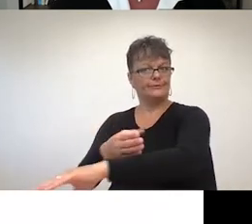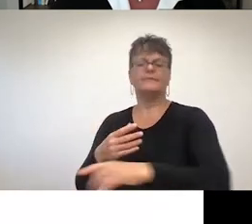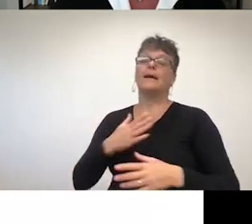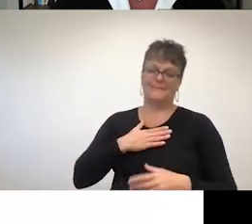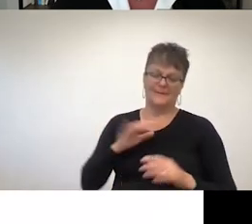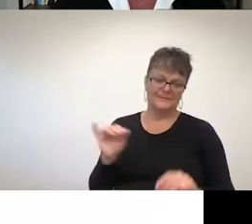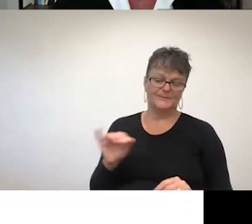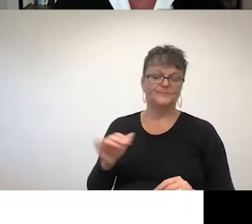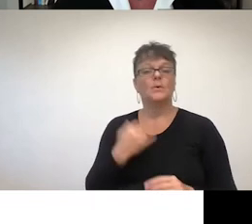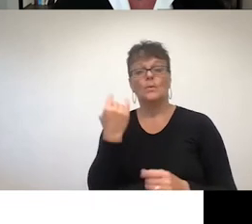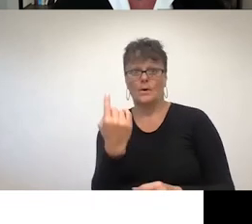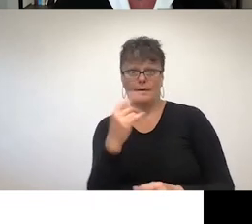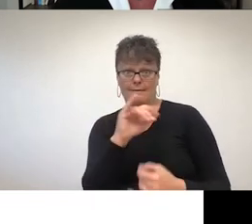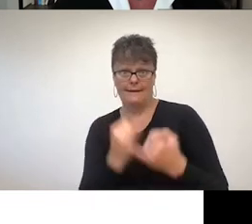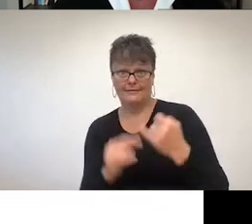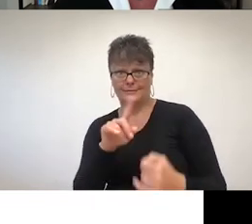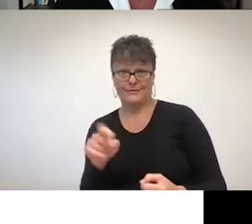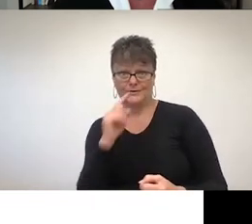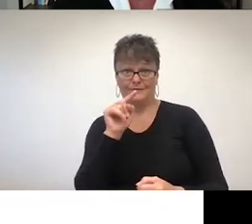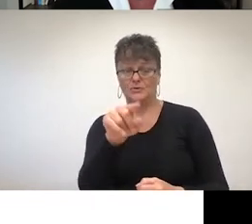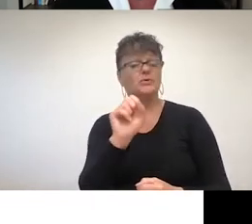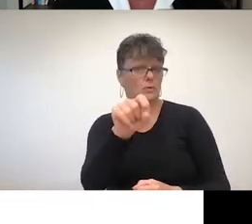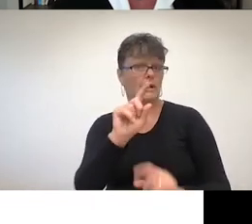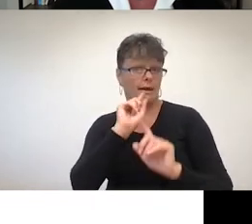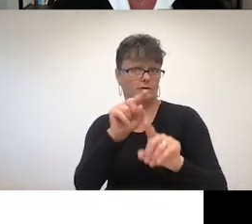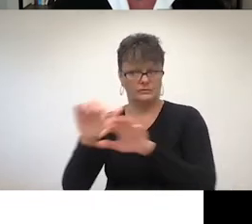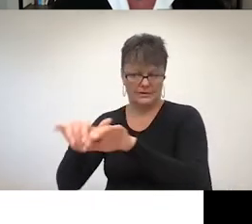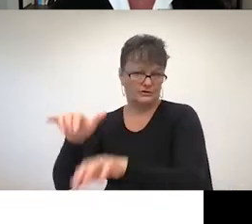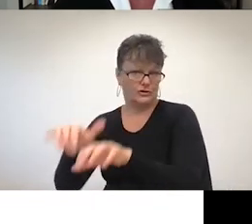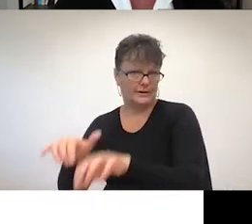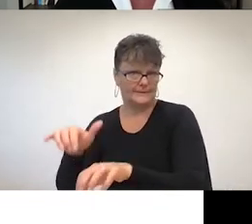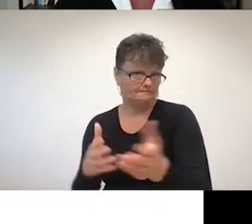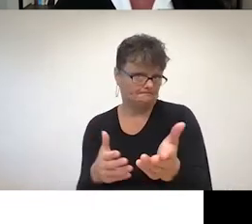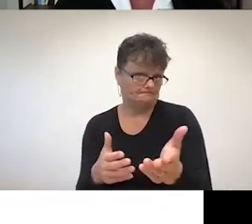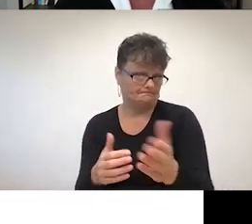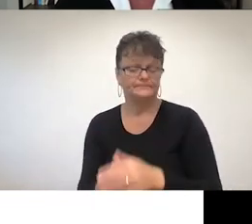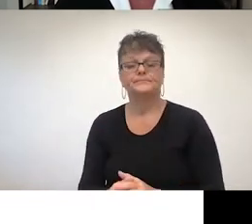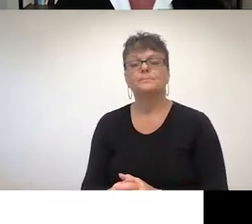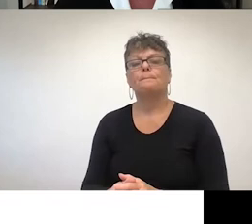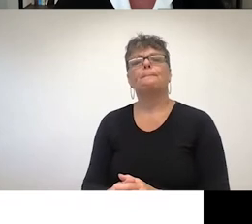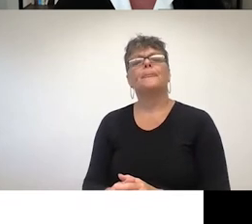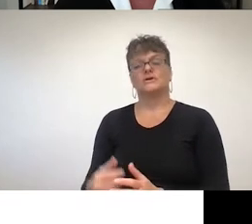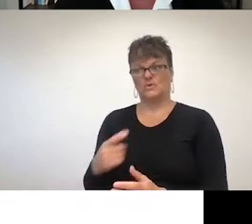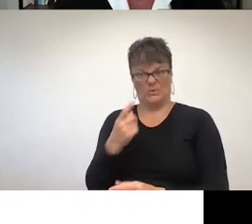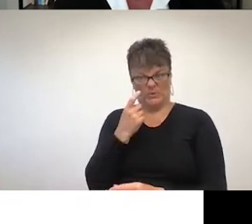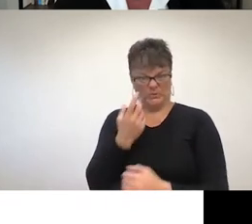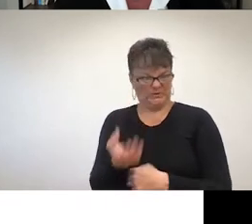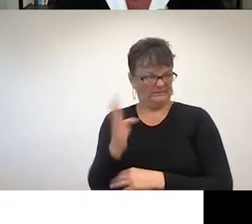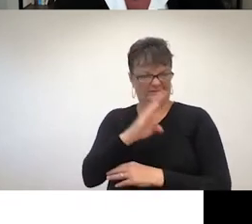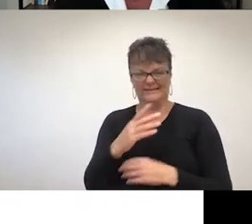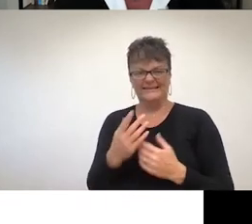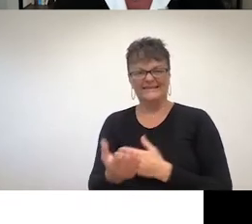Again, I would encourage you to feel free to put this into the chat box if you would be willing to. Based on what we have discussed today, what is